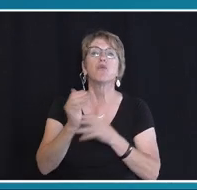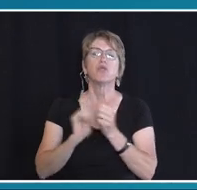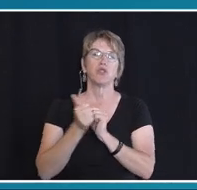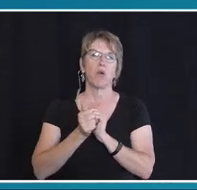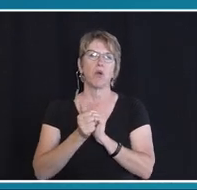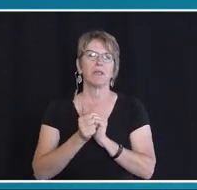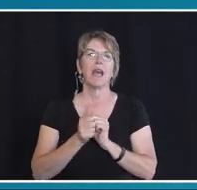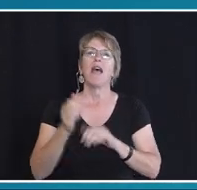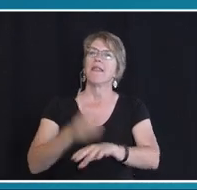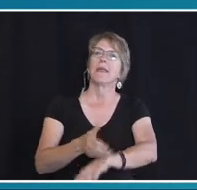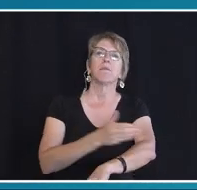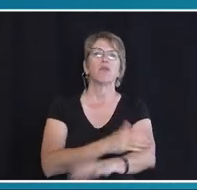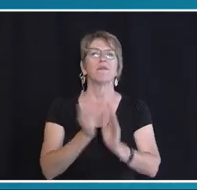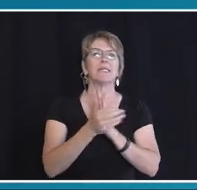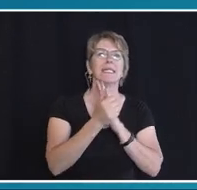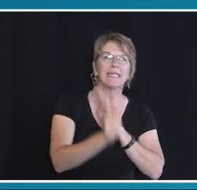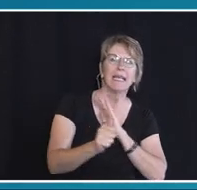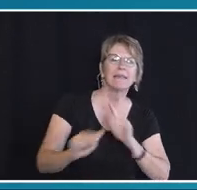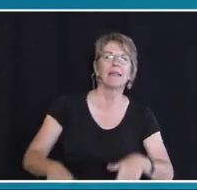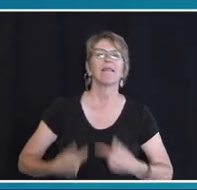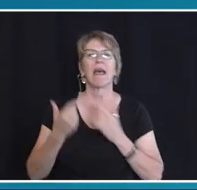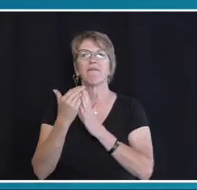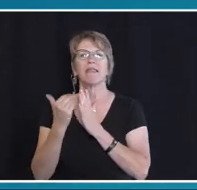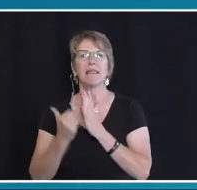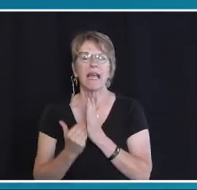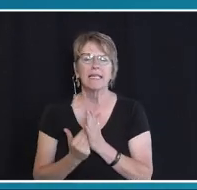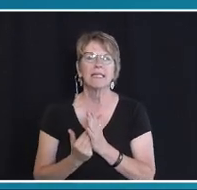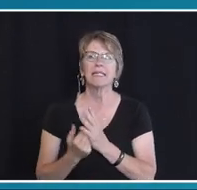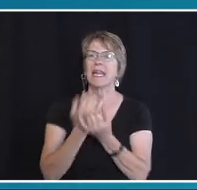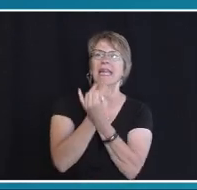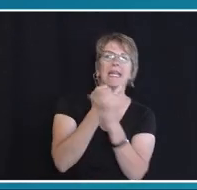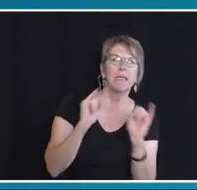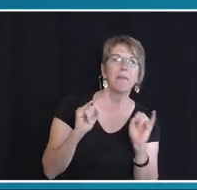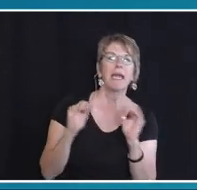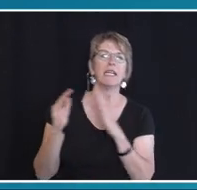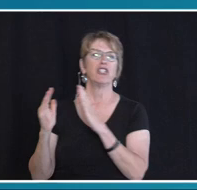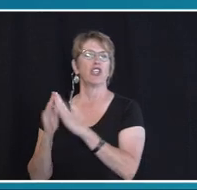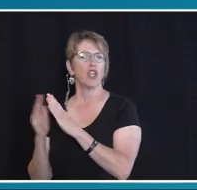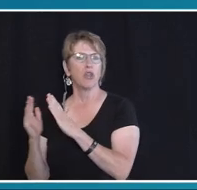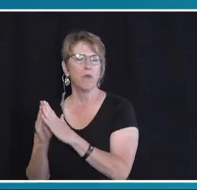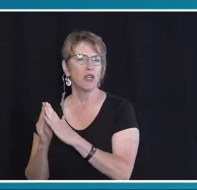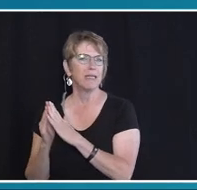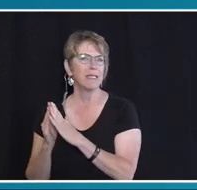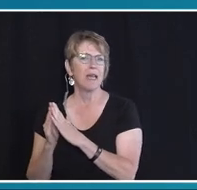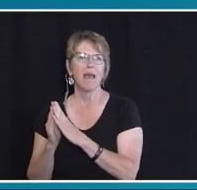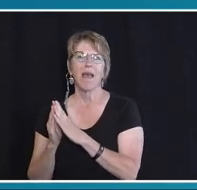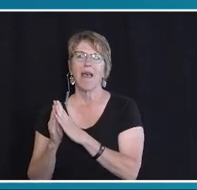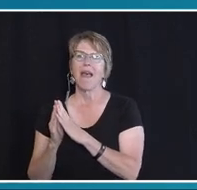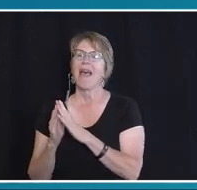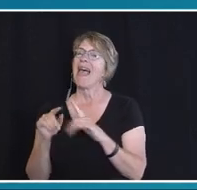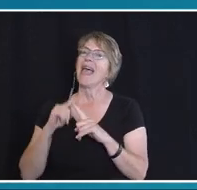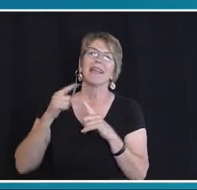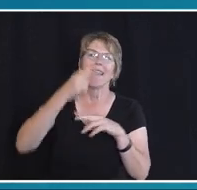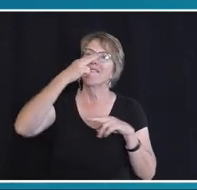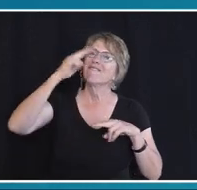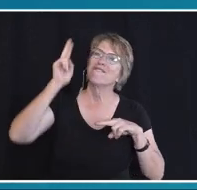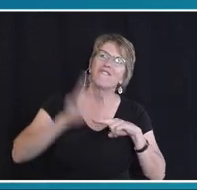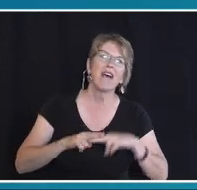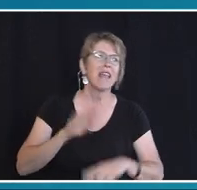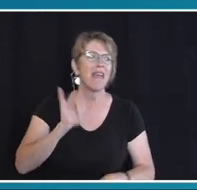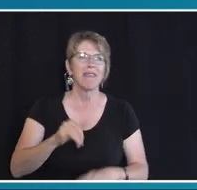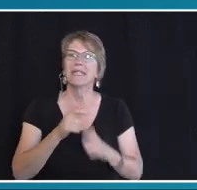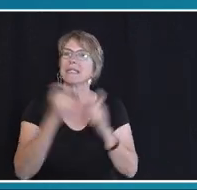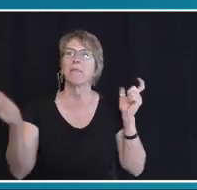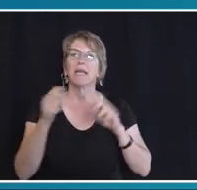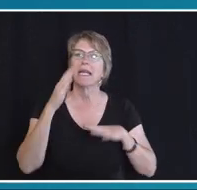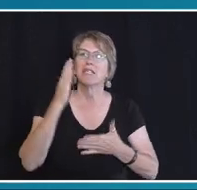participants gain skills, learn life lessons, experience both independence and community, and ultimately have fun. That's the biggest